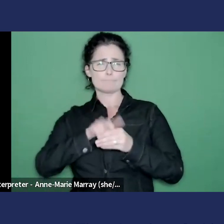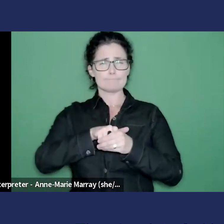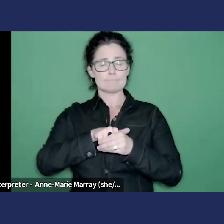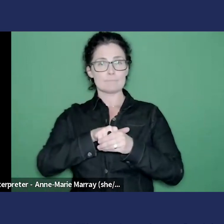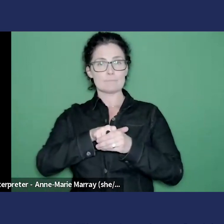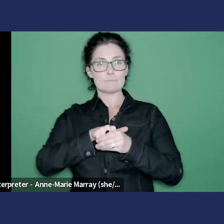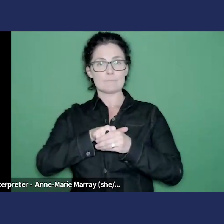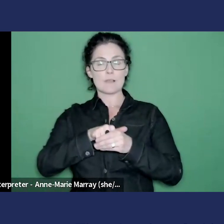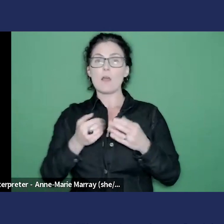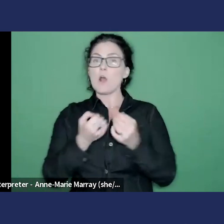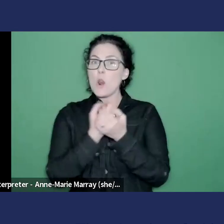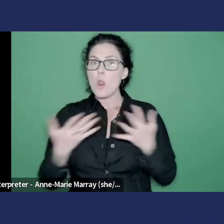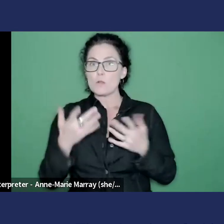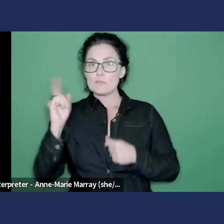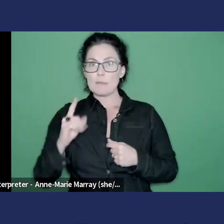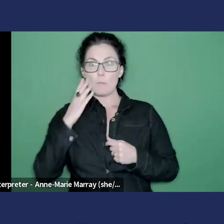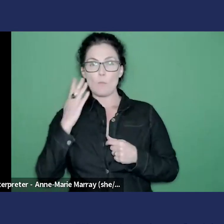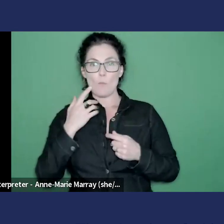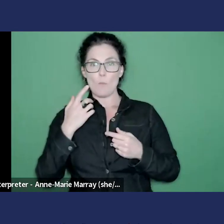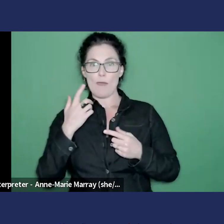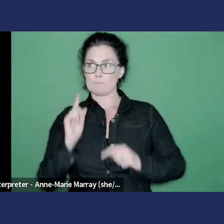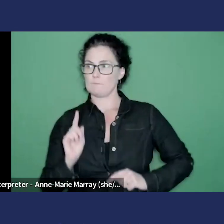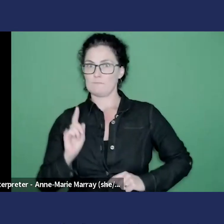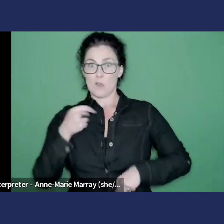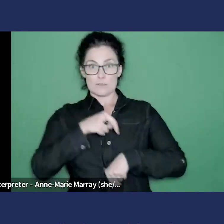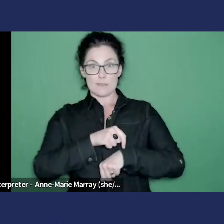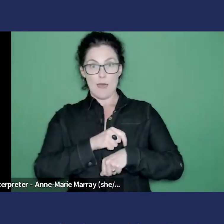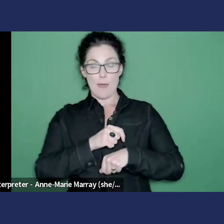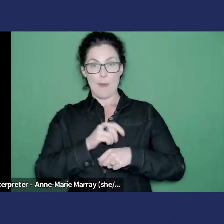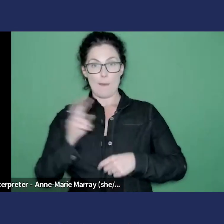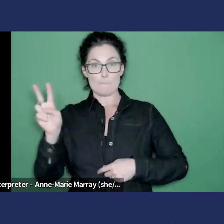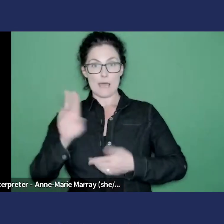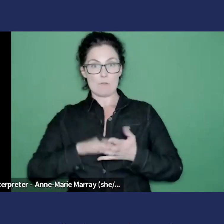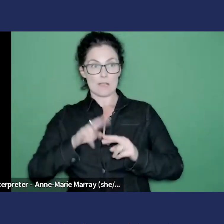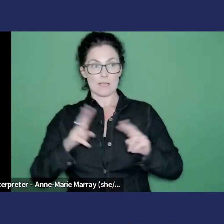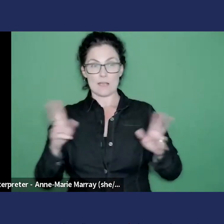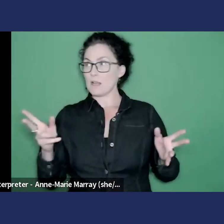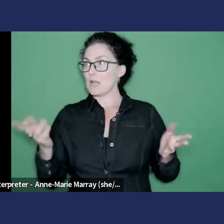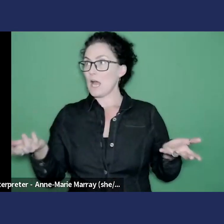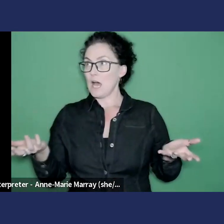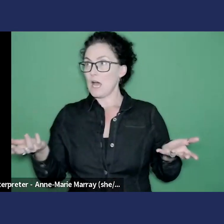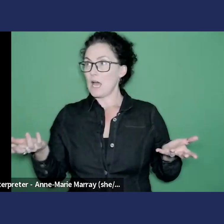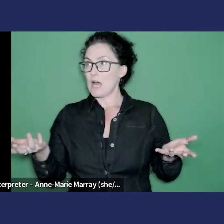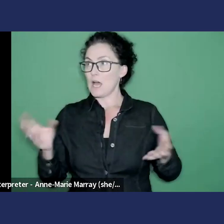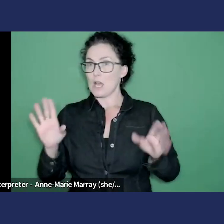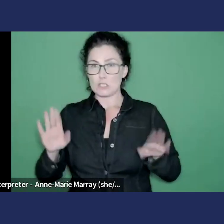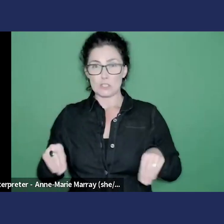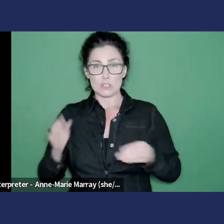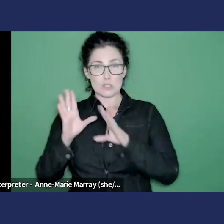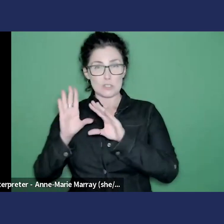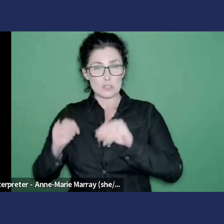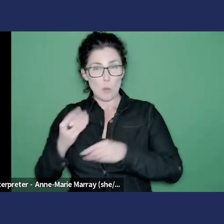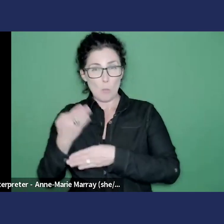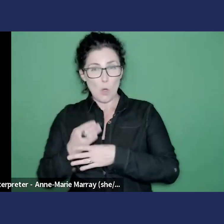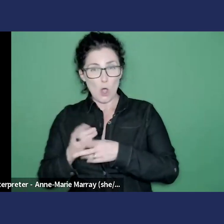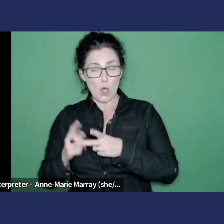I know myself, a lot of people, when they become new parents, all of a sudden they've stopped working, they're at home with a baby. It can be very isolating in